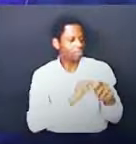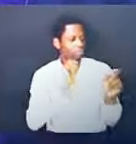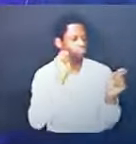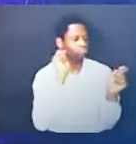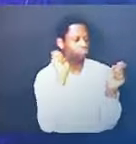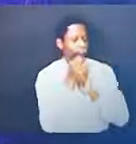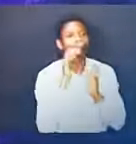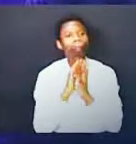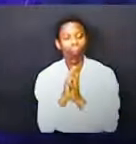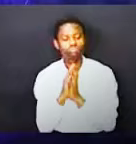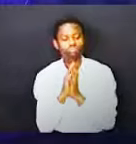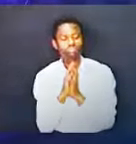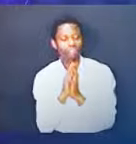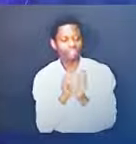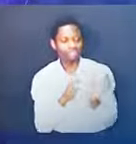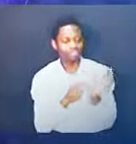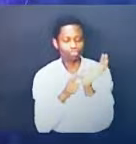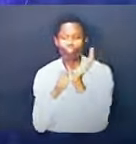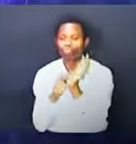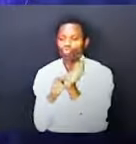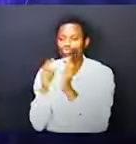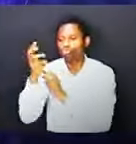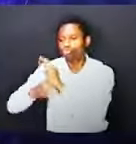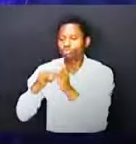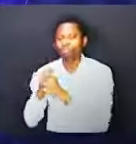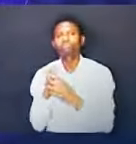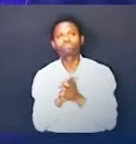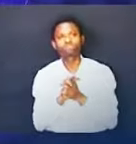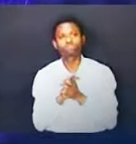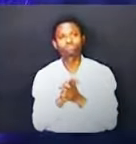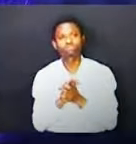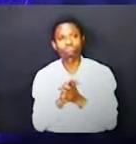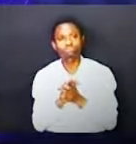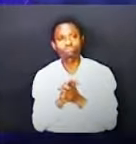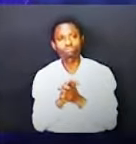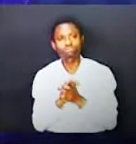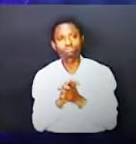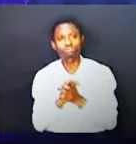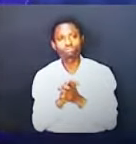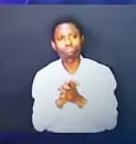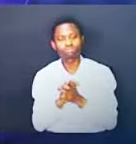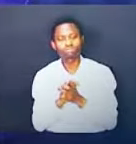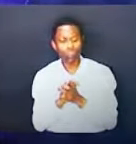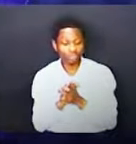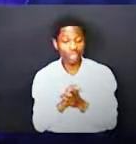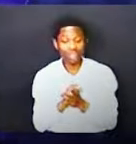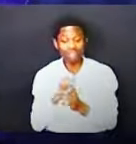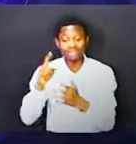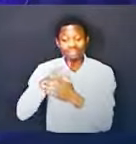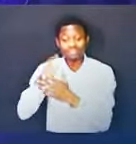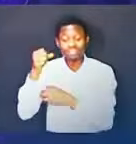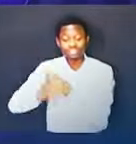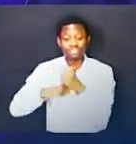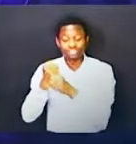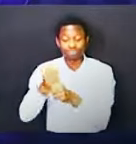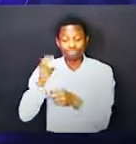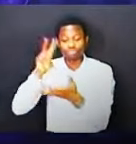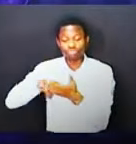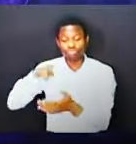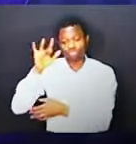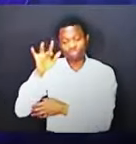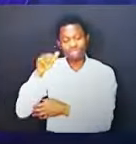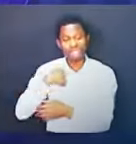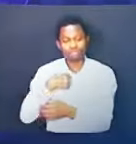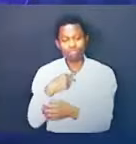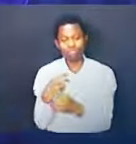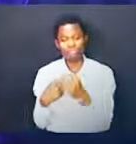theme 2025 is premised on three scriptural verses. Afi a yebesu